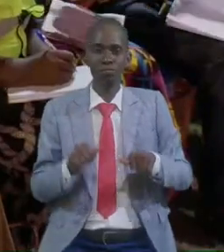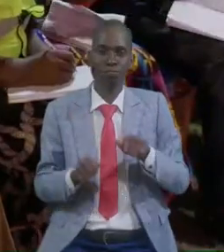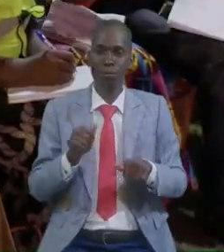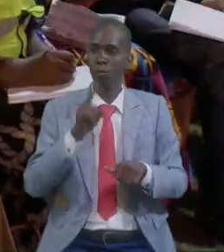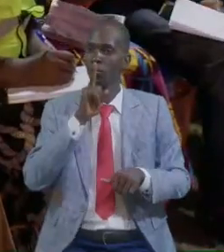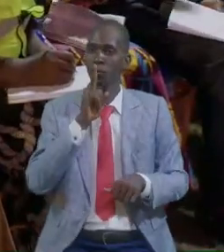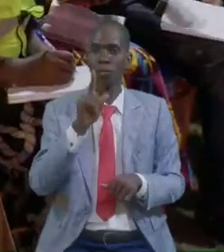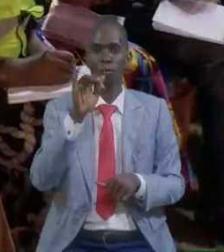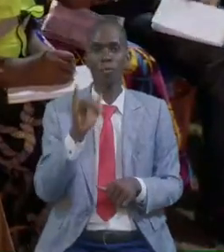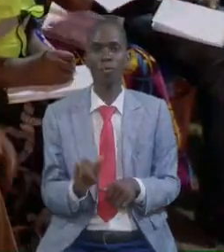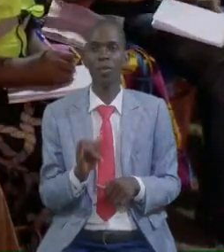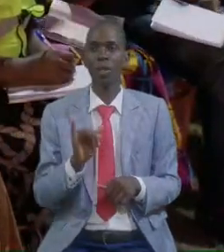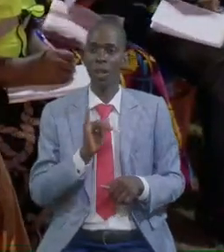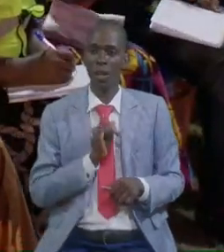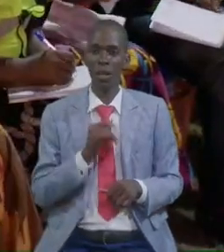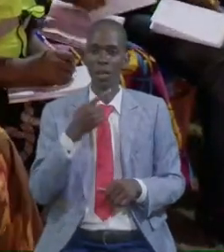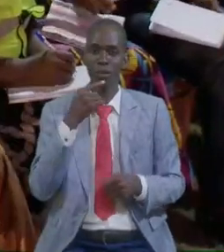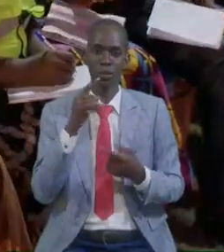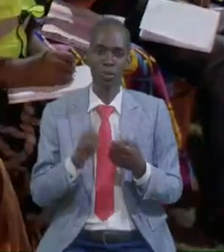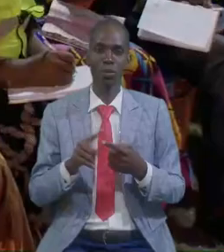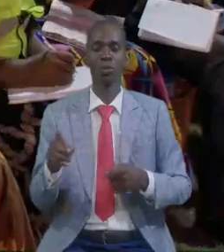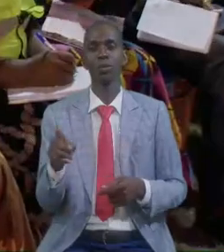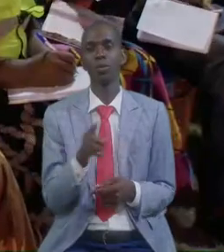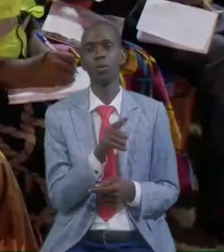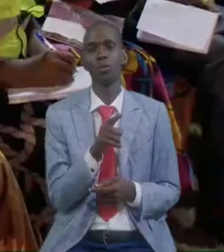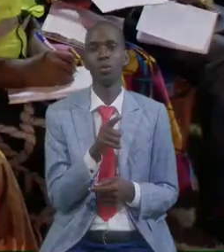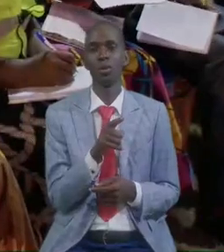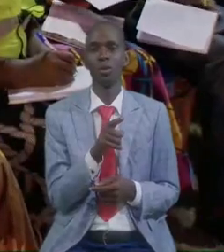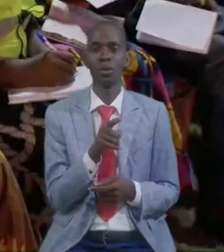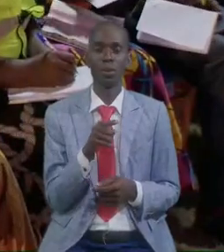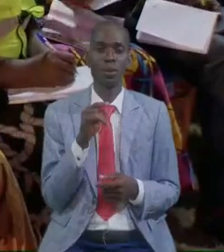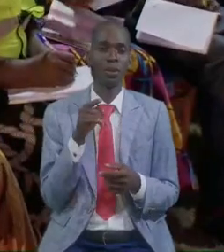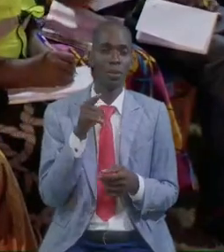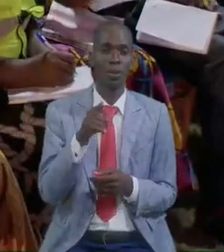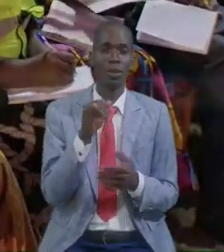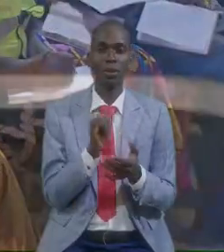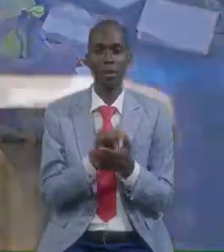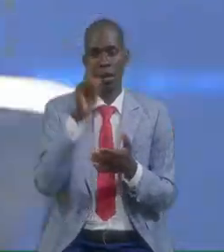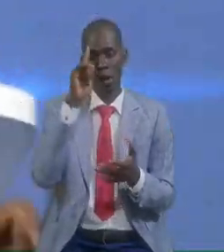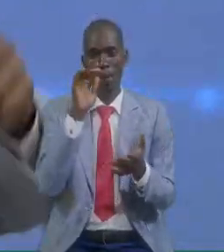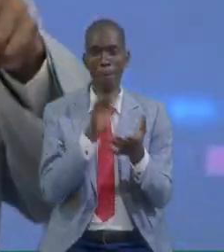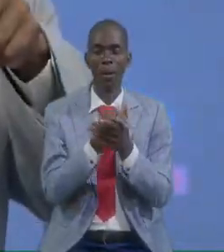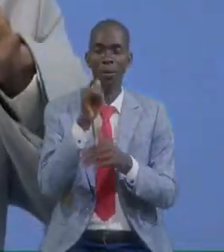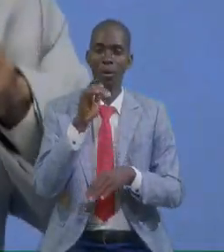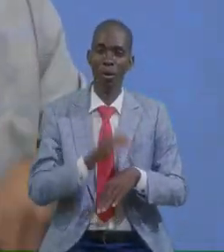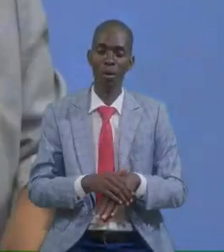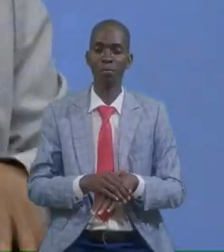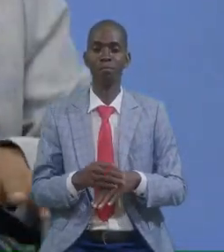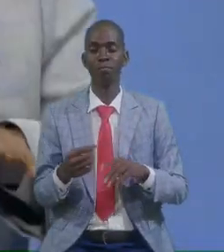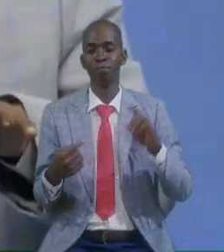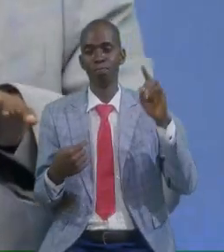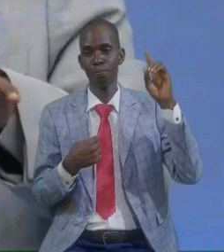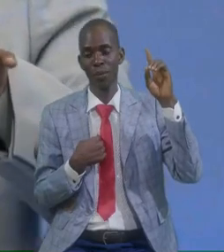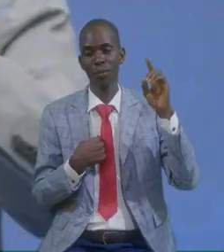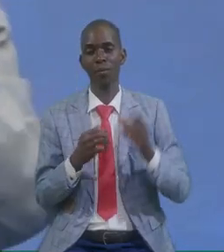verily, verily, I say unto you, he that believeth on me, then he says,